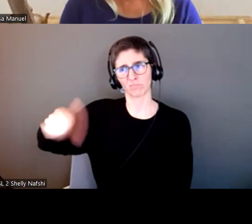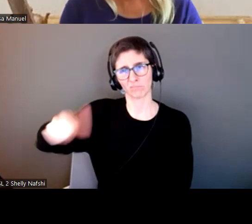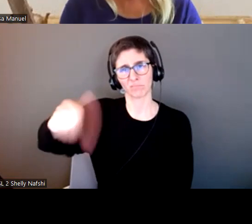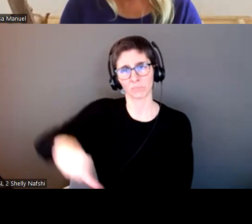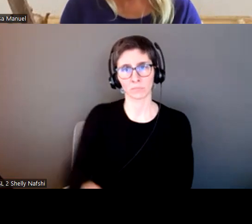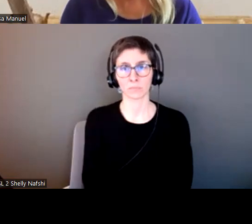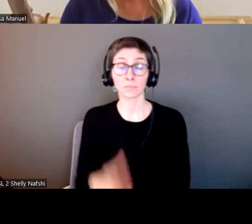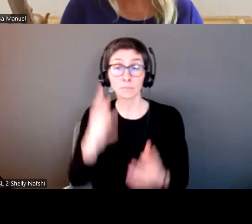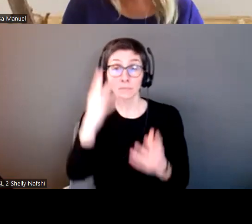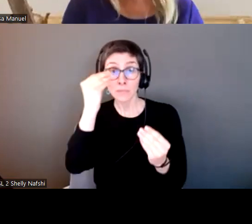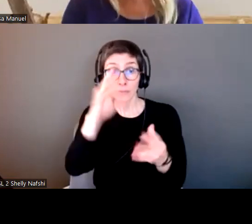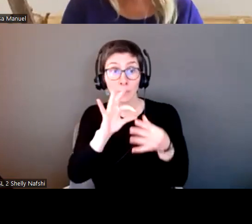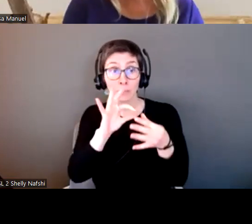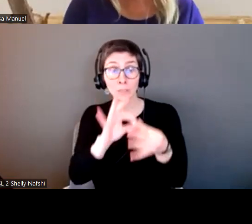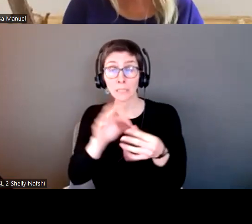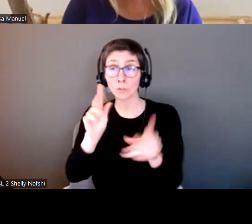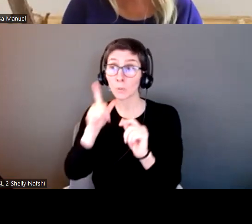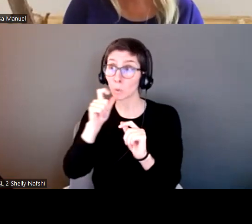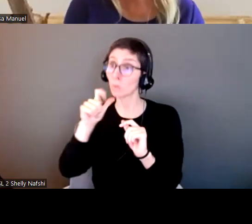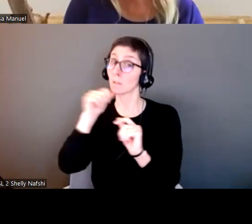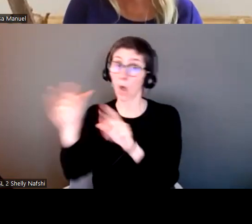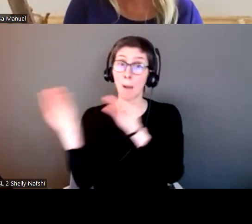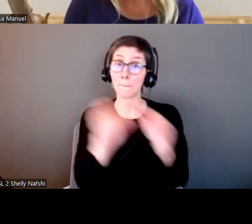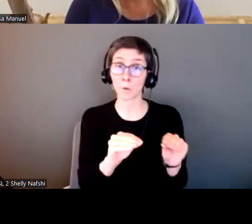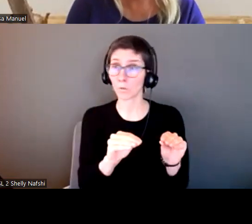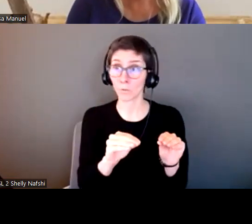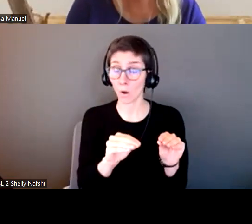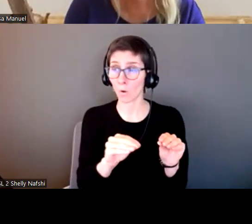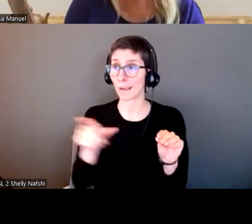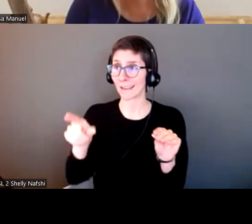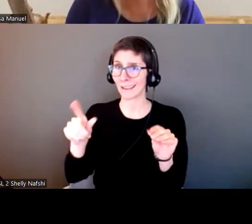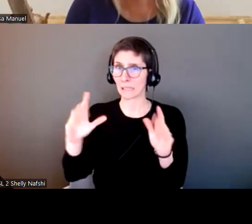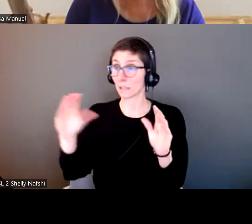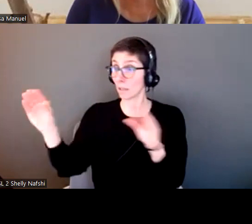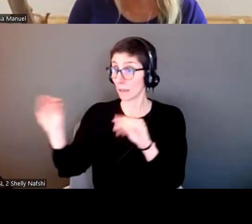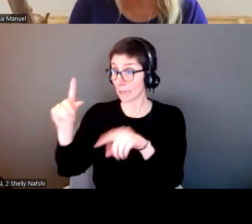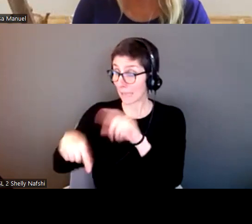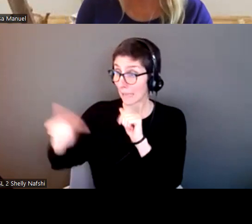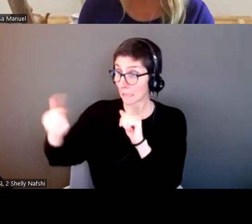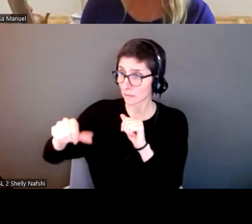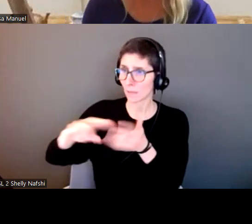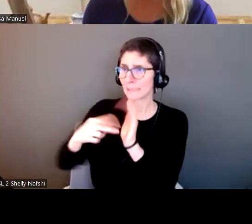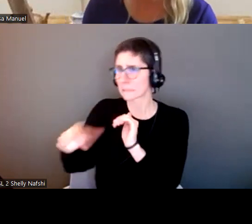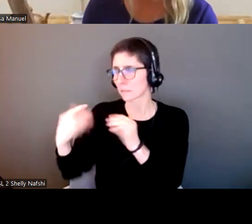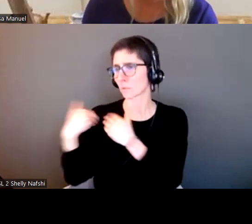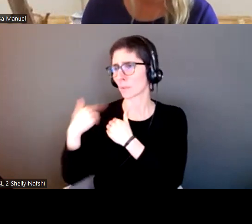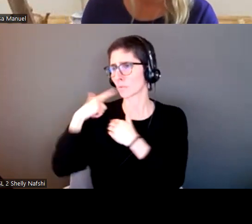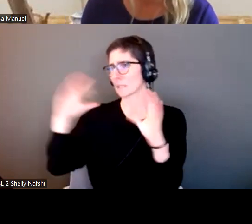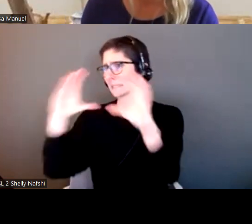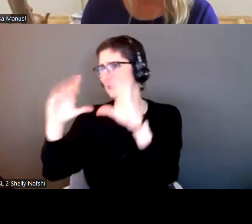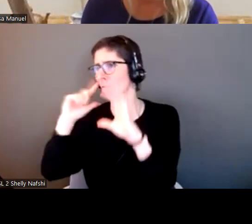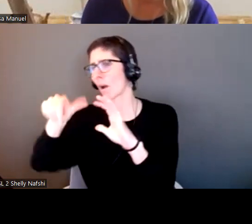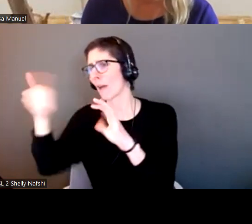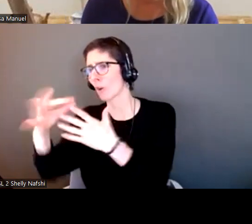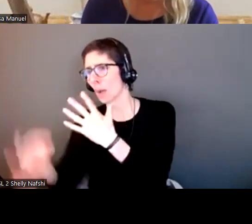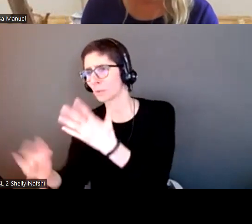of the people who can't move to Pat's Place because they have to move on to look for something else, which is a difficult situation.